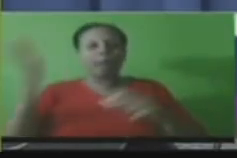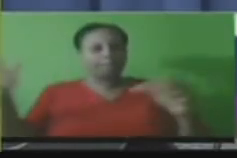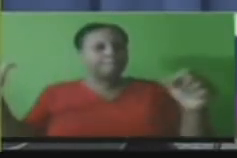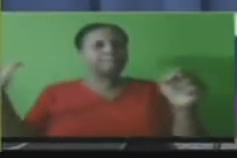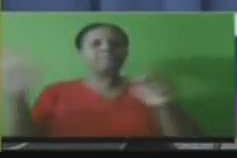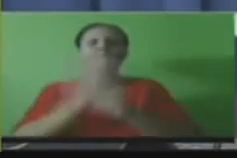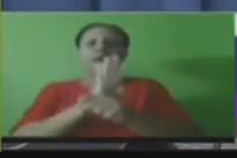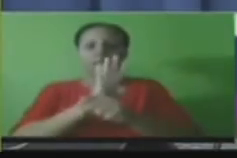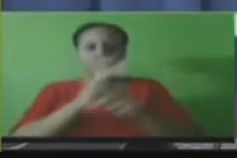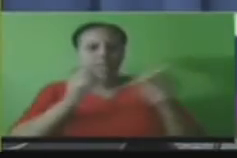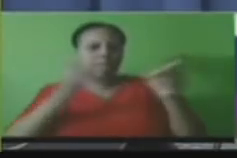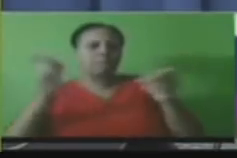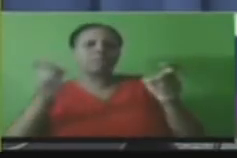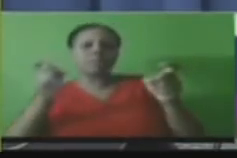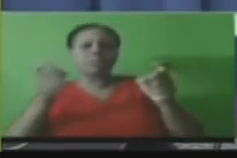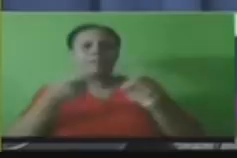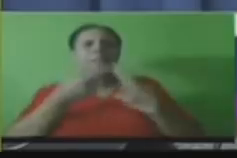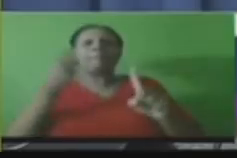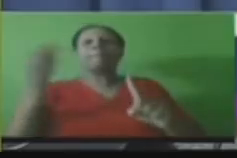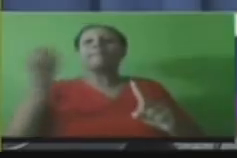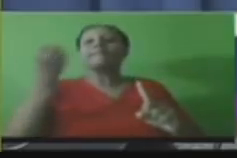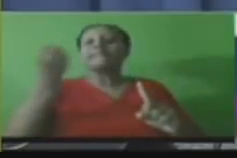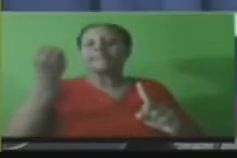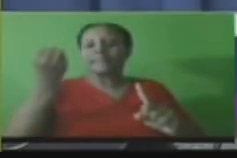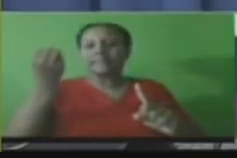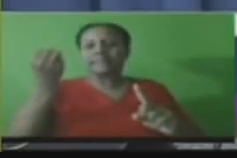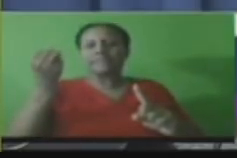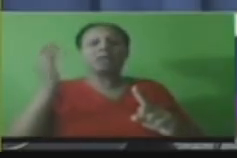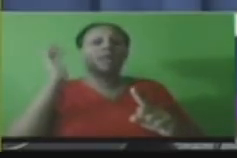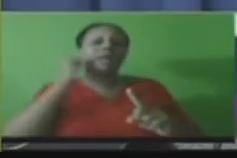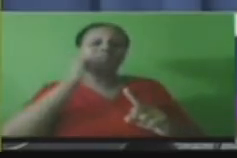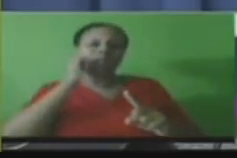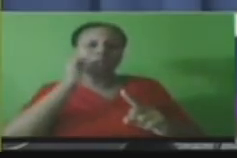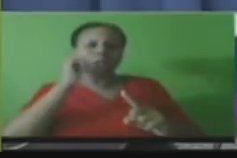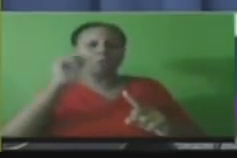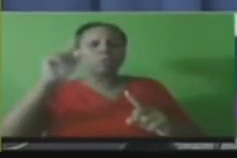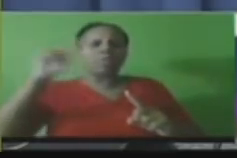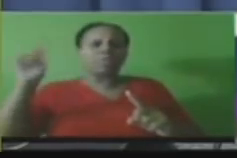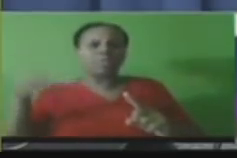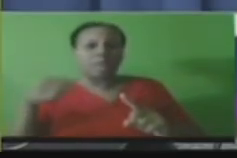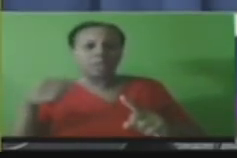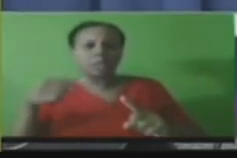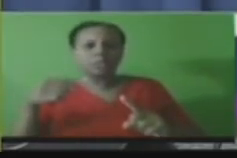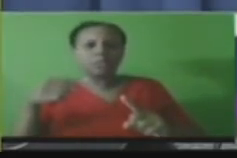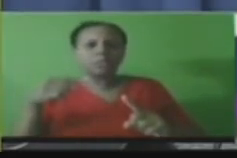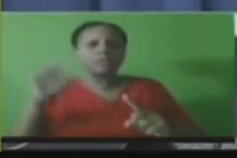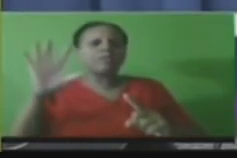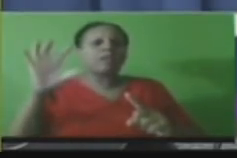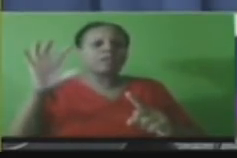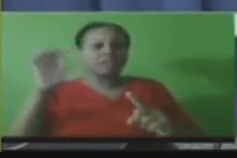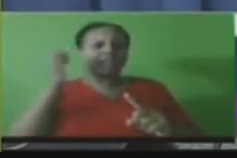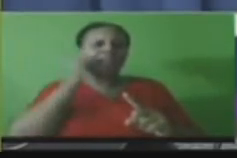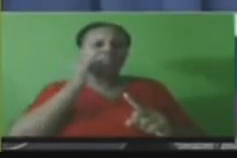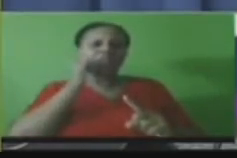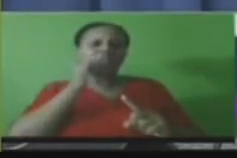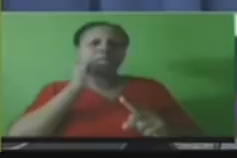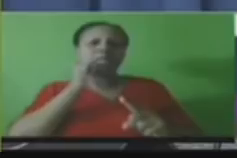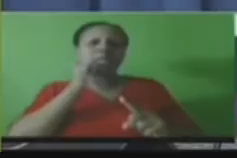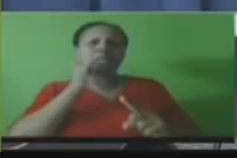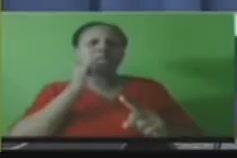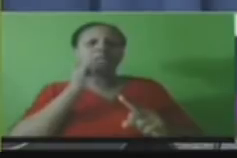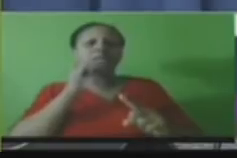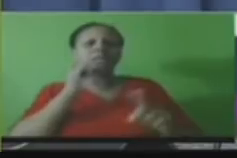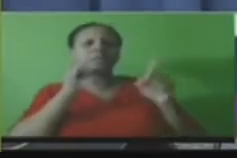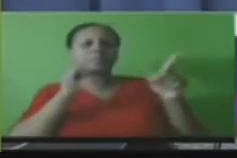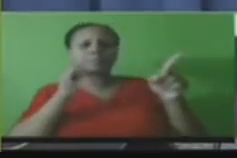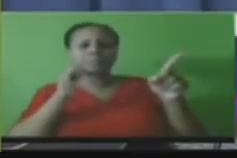average of 1,000 to 1,005 per day, and Napa will start their trial on Monday. In addition to